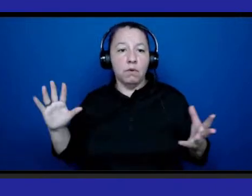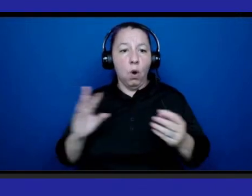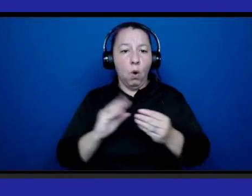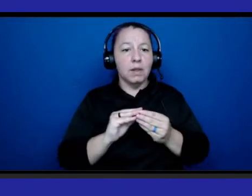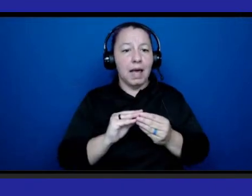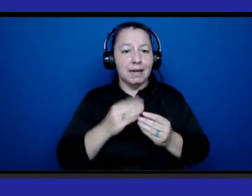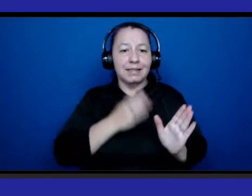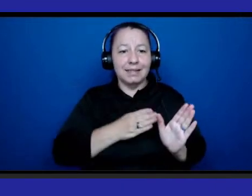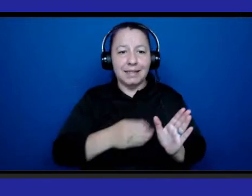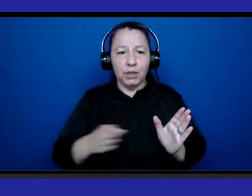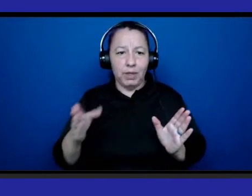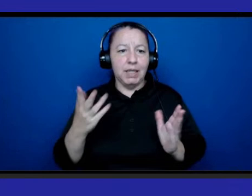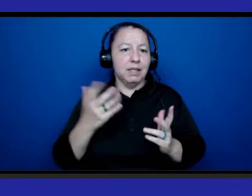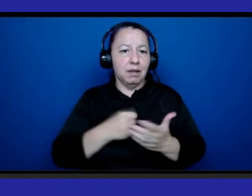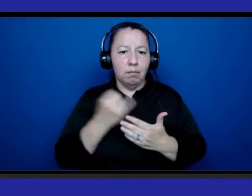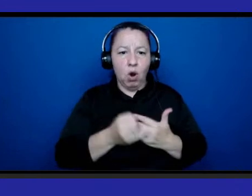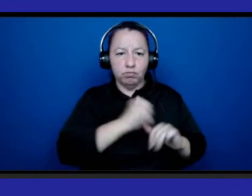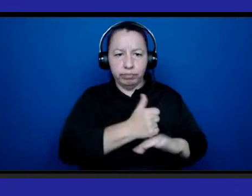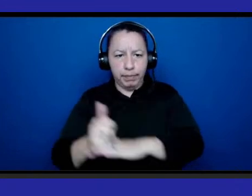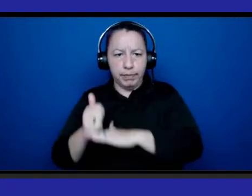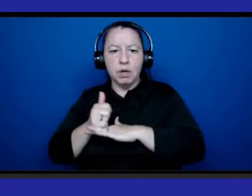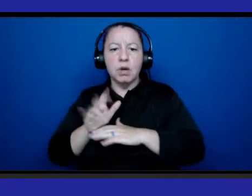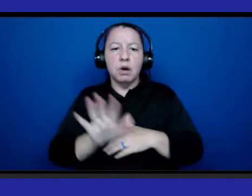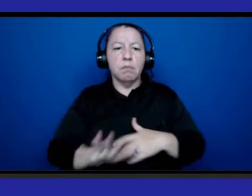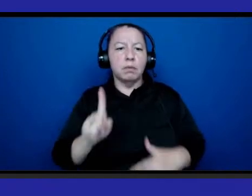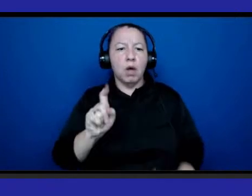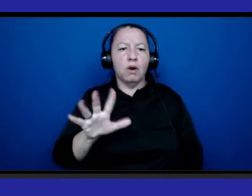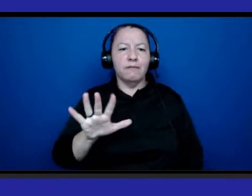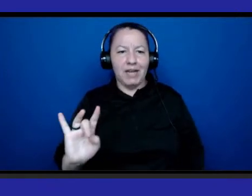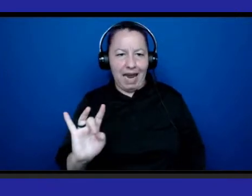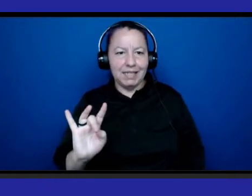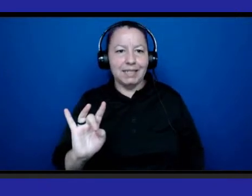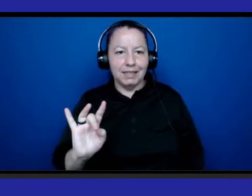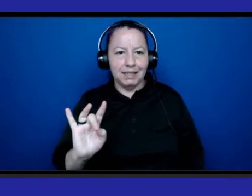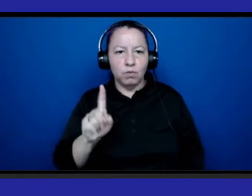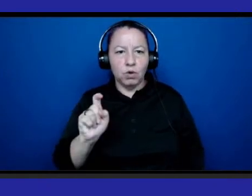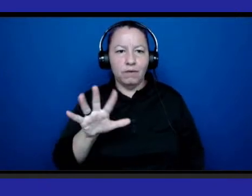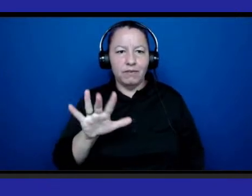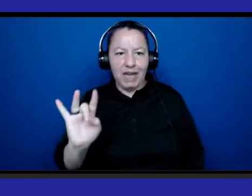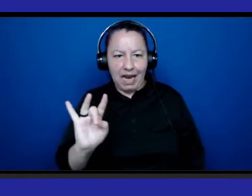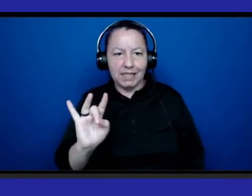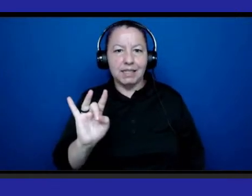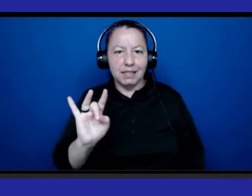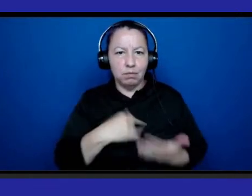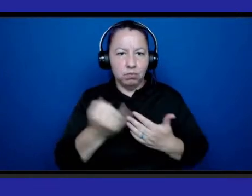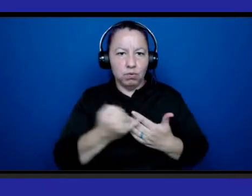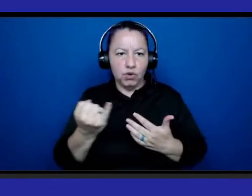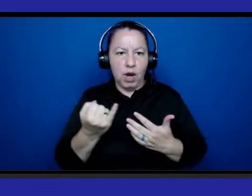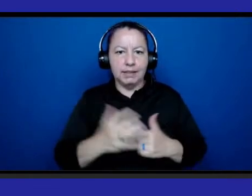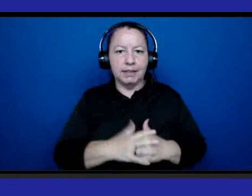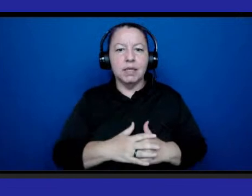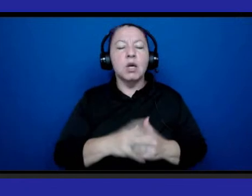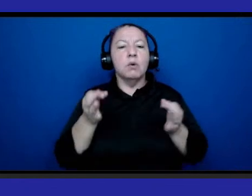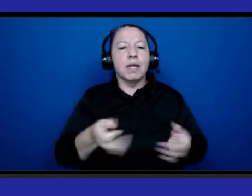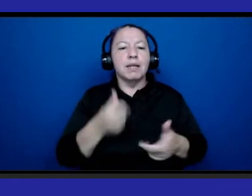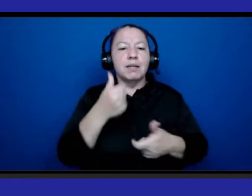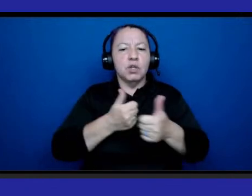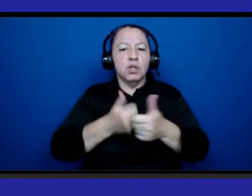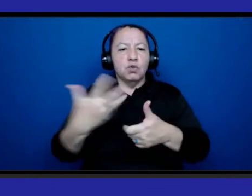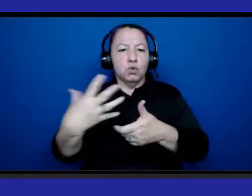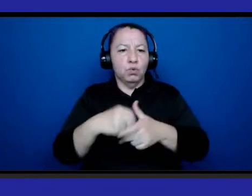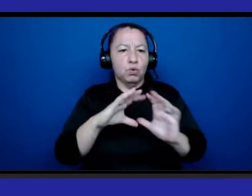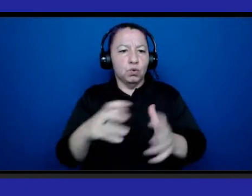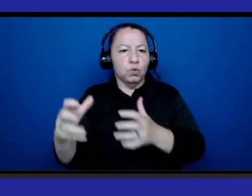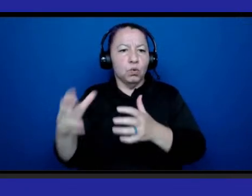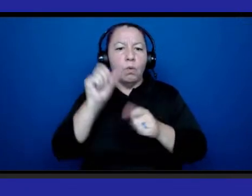projects, approximately 158, but we have decided to ensure that each inclusion group will work on the top 3